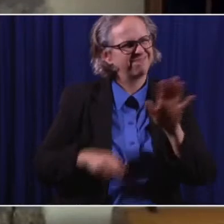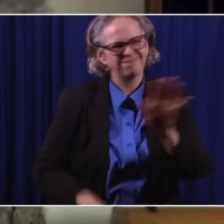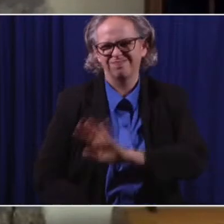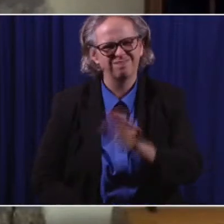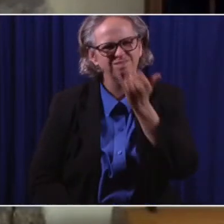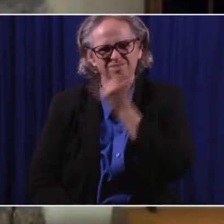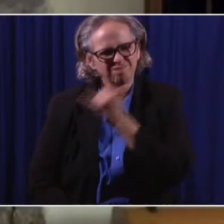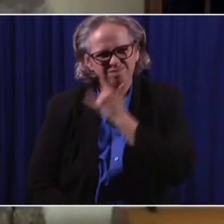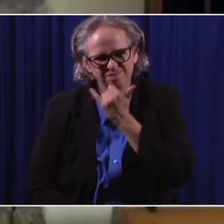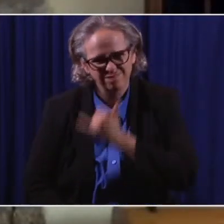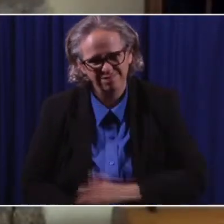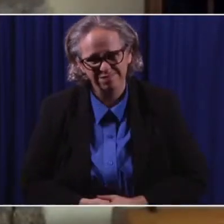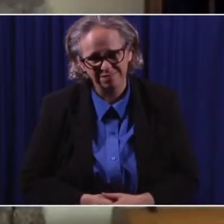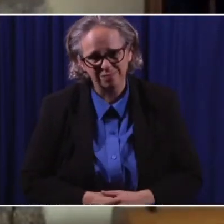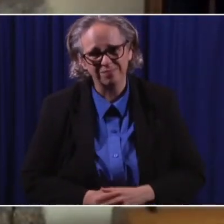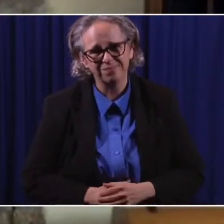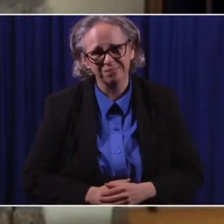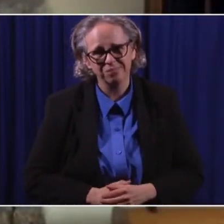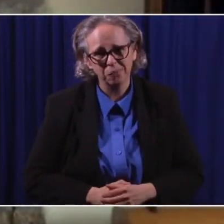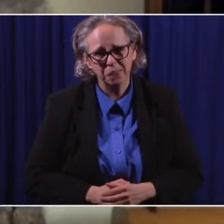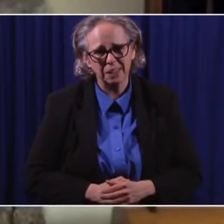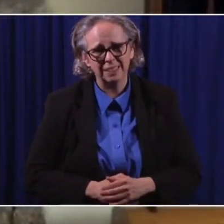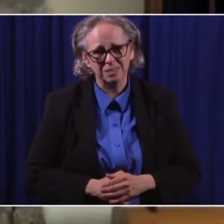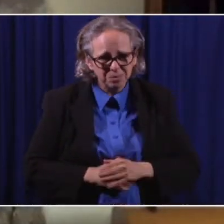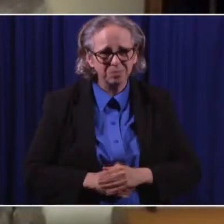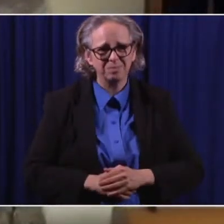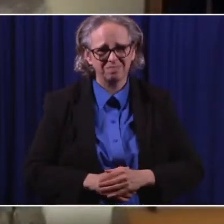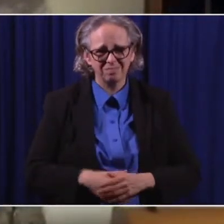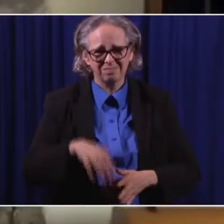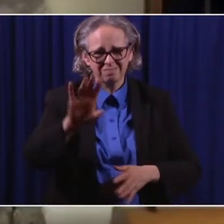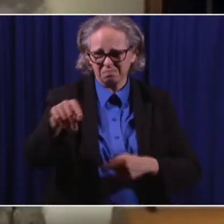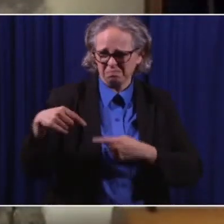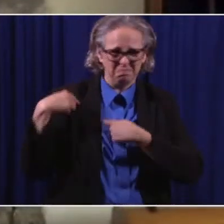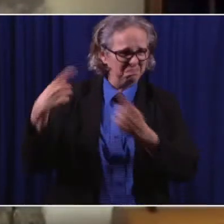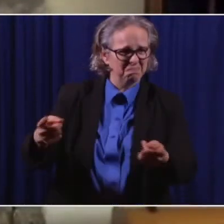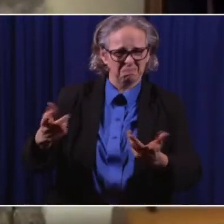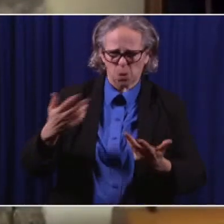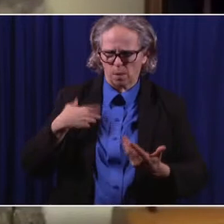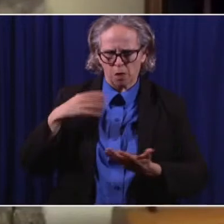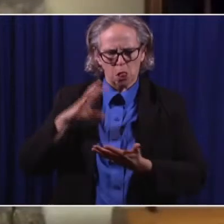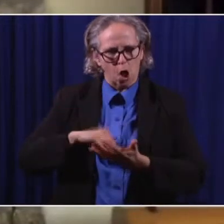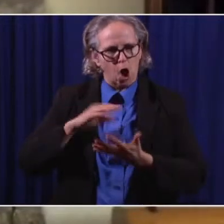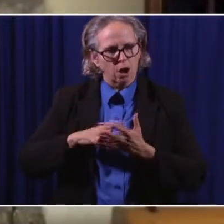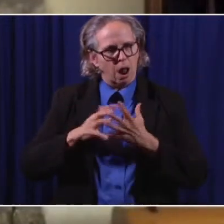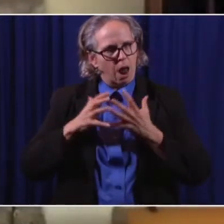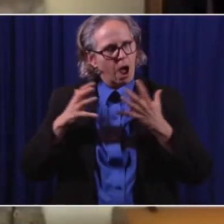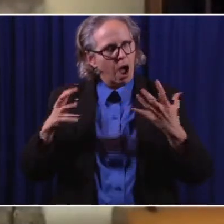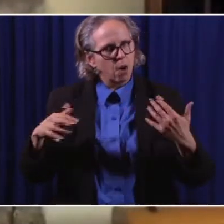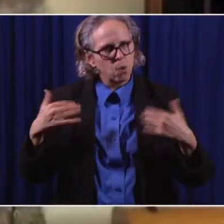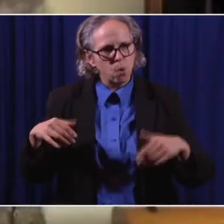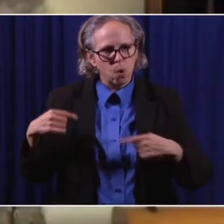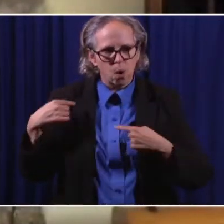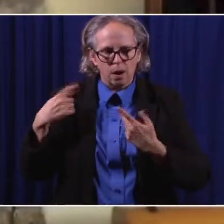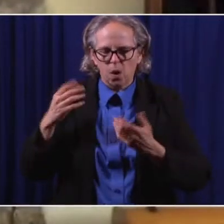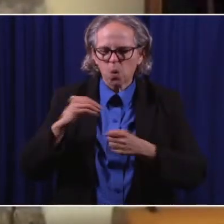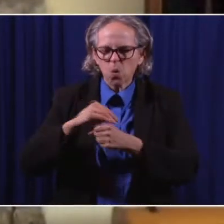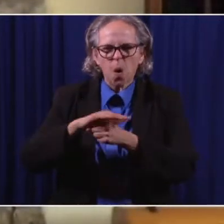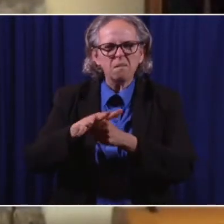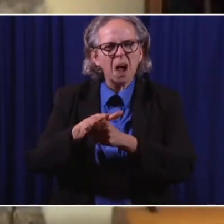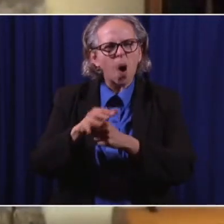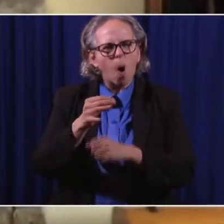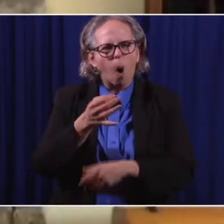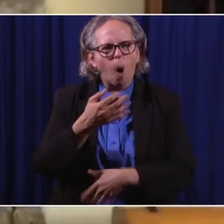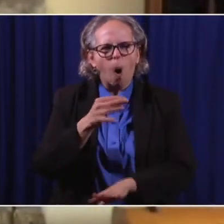one of the things that we've learned. This virus is sneaky, nasty, and it